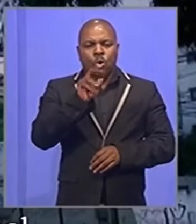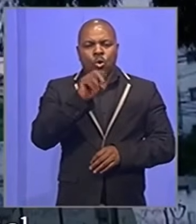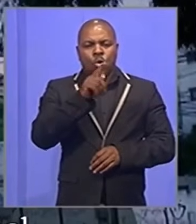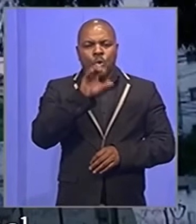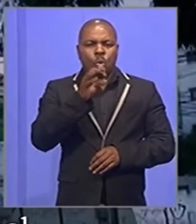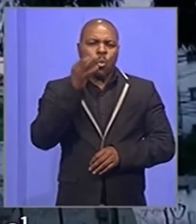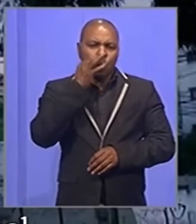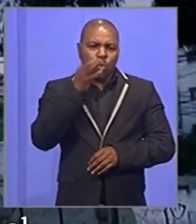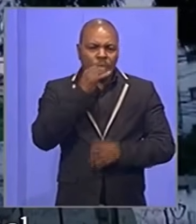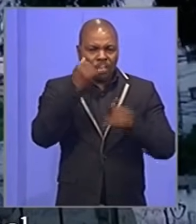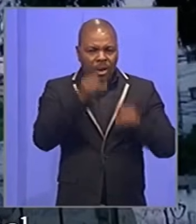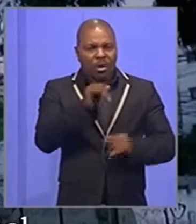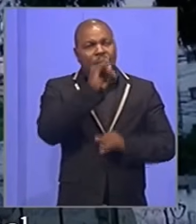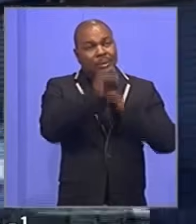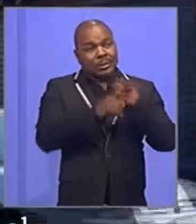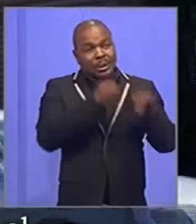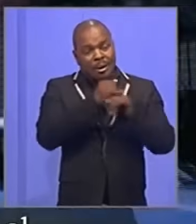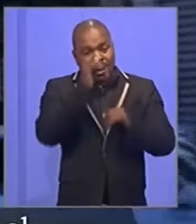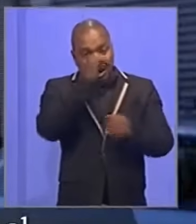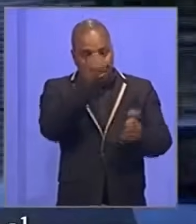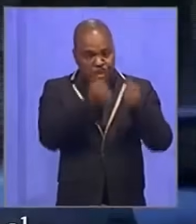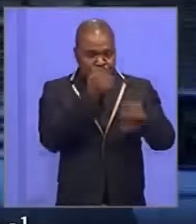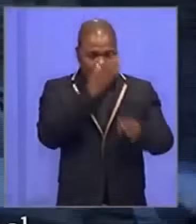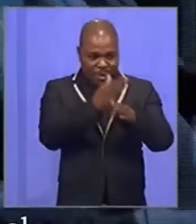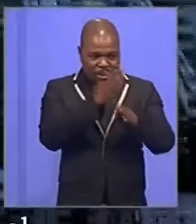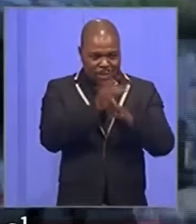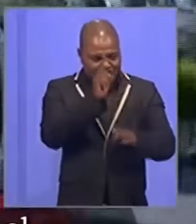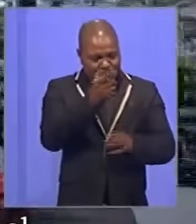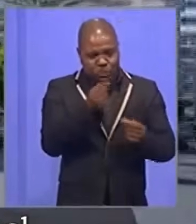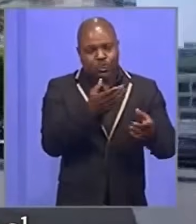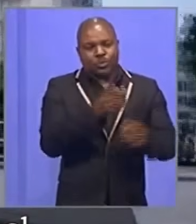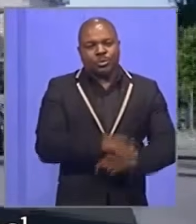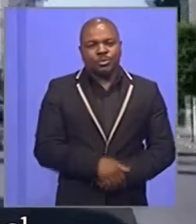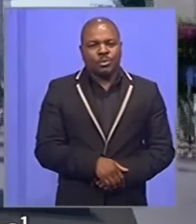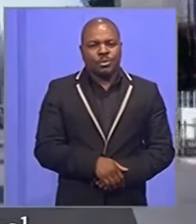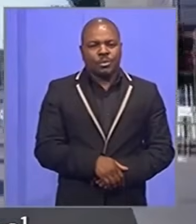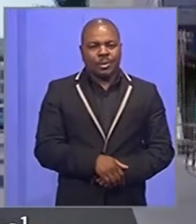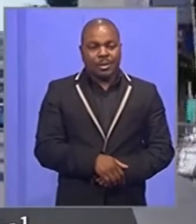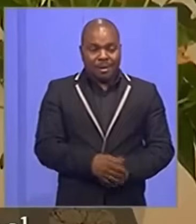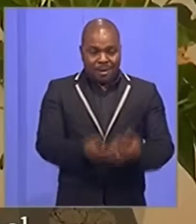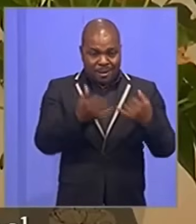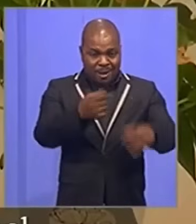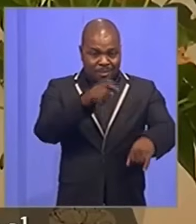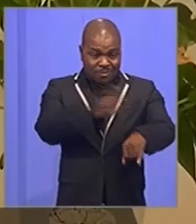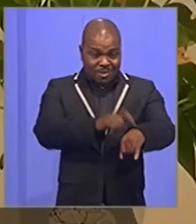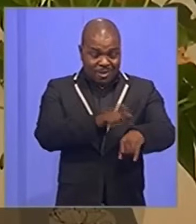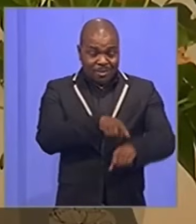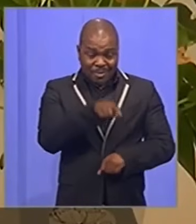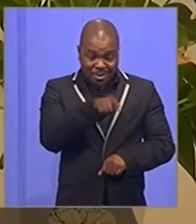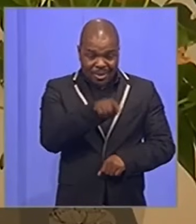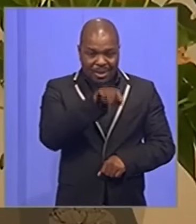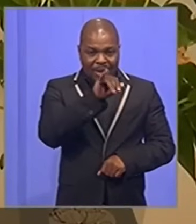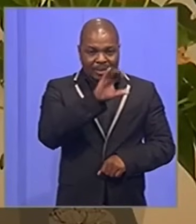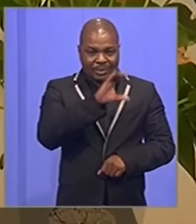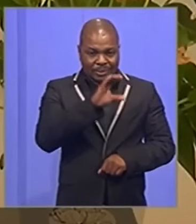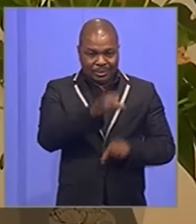hore lekgotla la matjhaba la ditlolo tsa molao le etse mosebetsi wa lona. This is the moment for the ICC